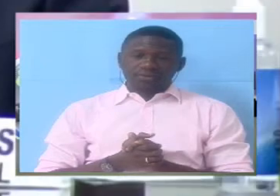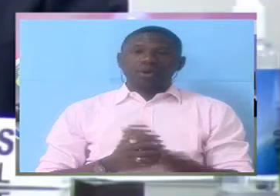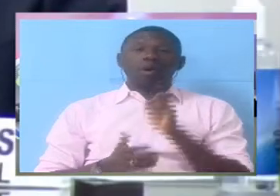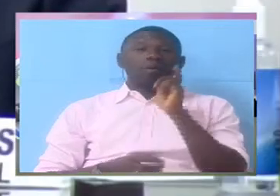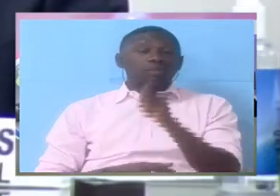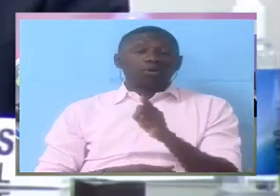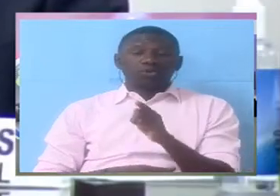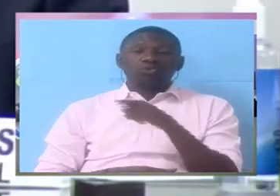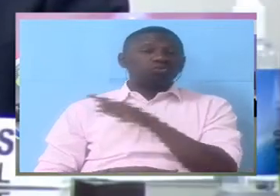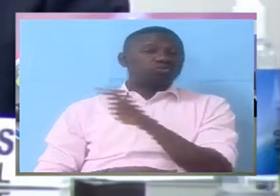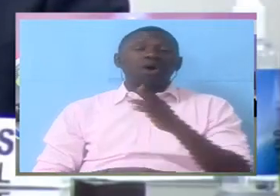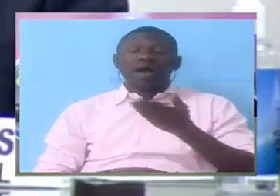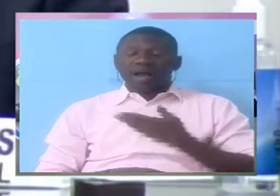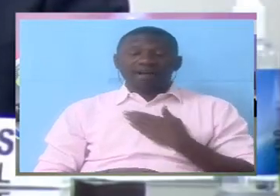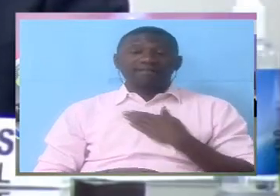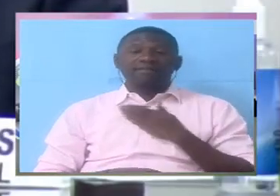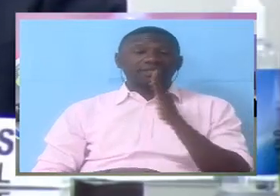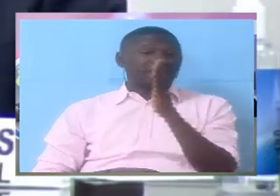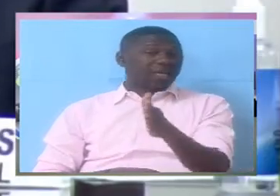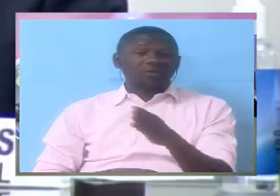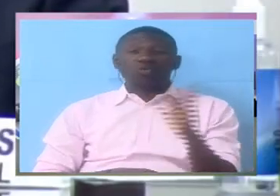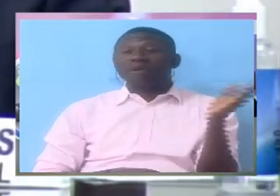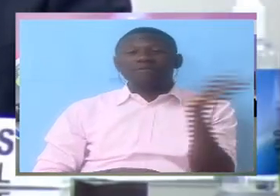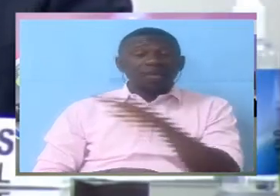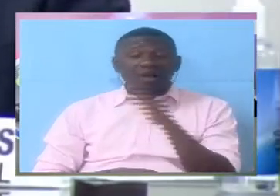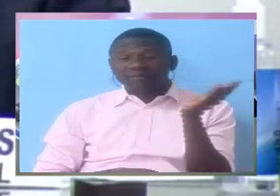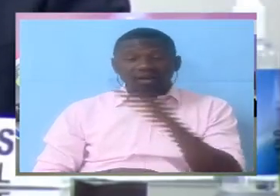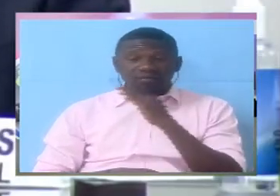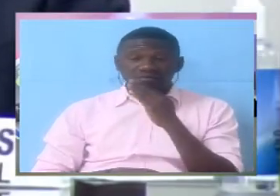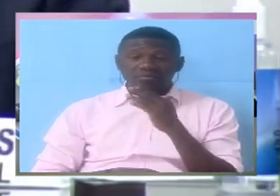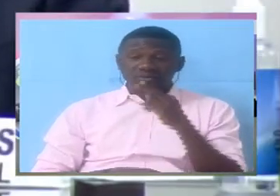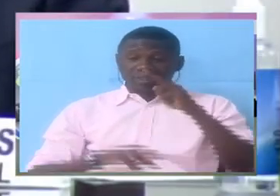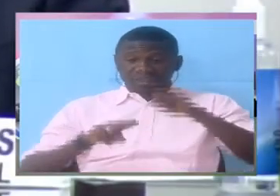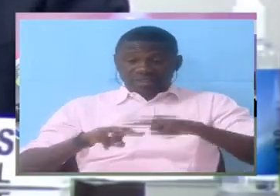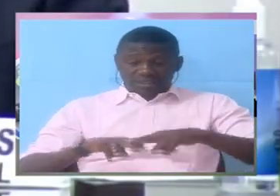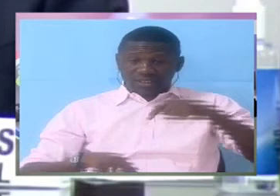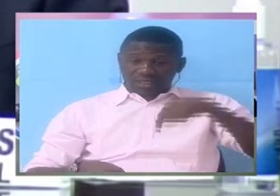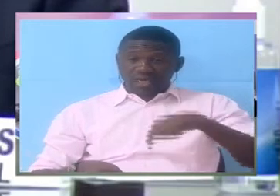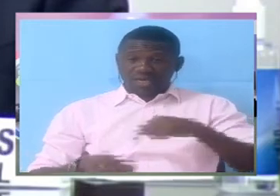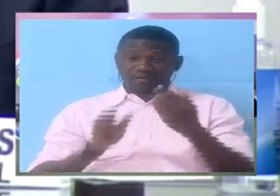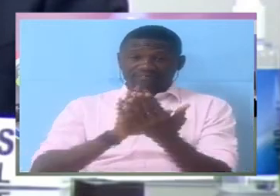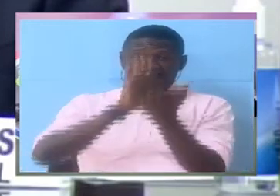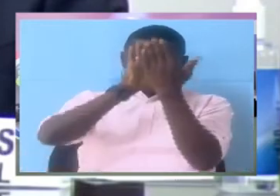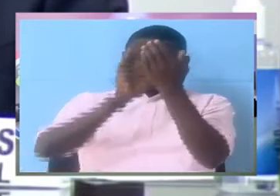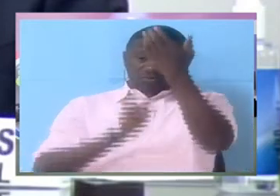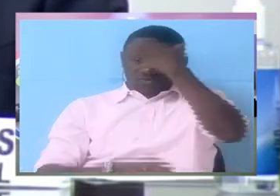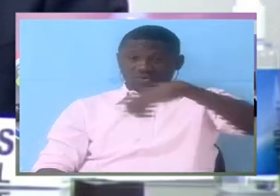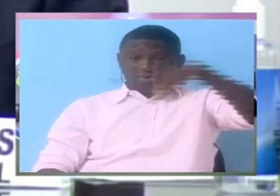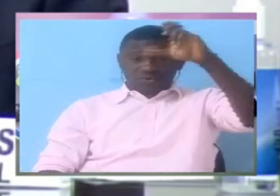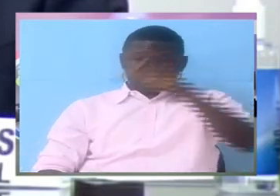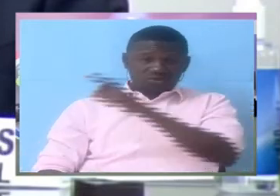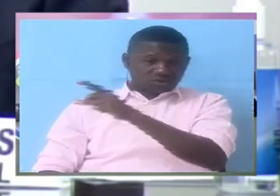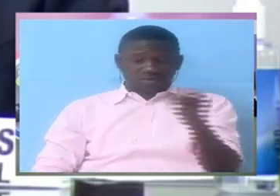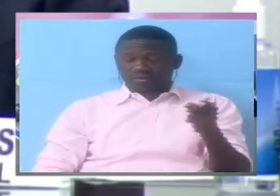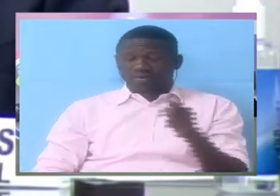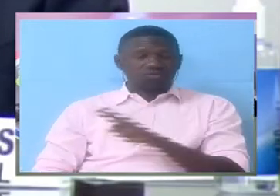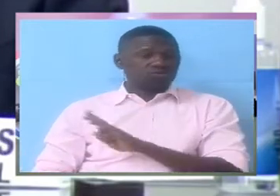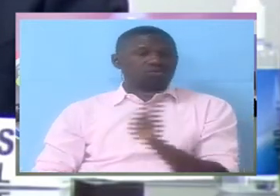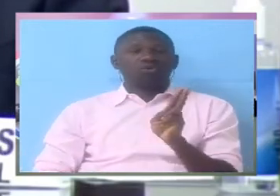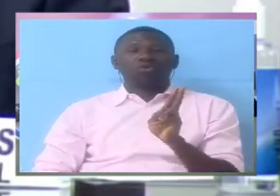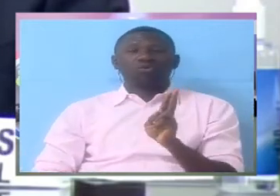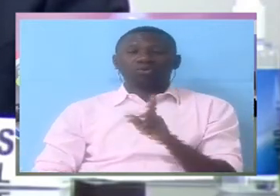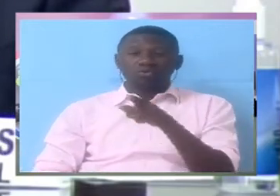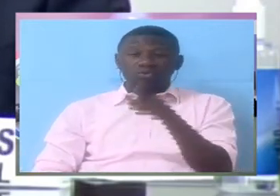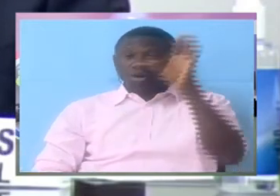do not have a right to lie to the commission. Bari hanin kabi fanang imanyando fanan sore de kakuma soto balofo commission onyati lo la. Do